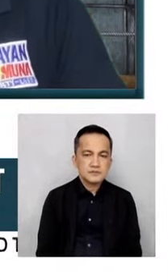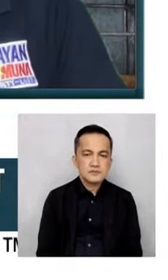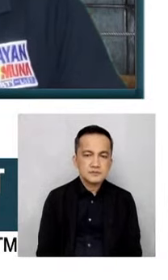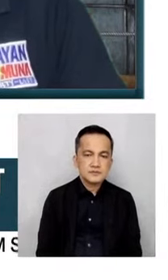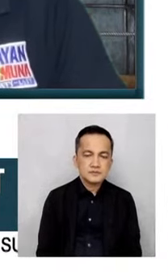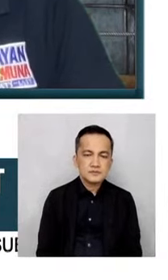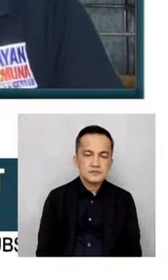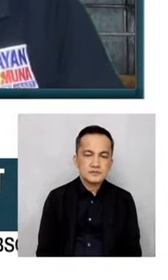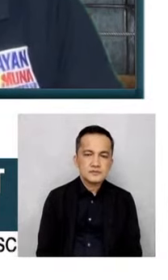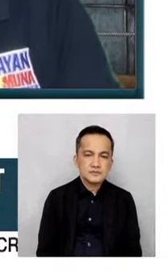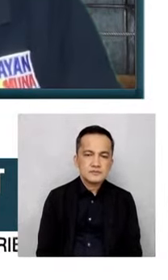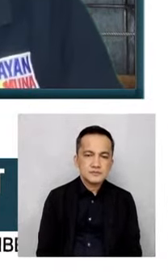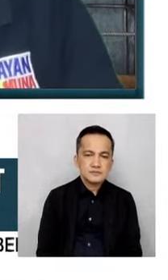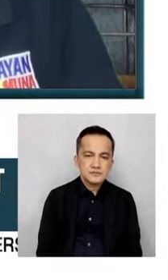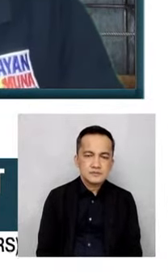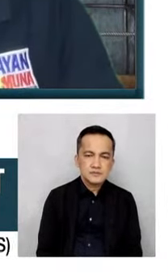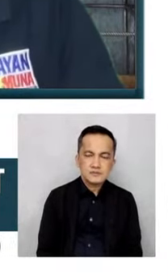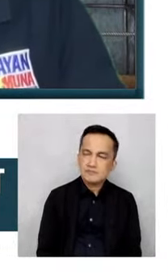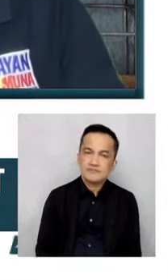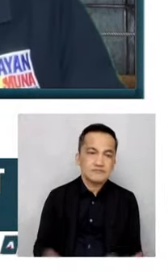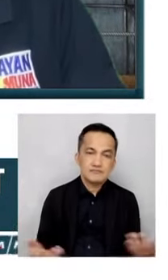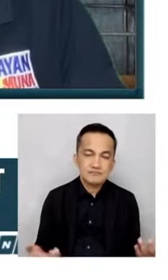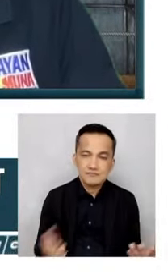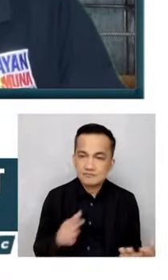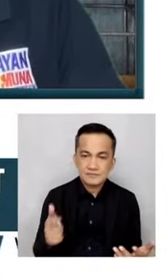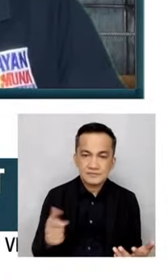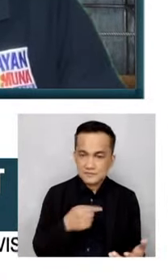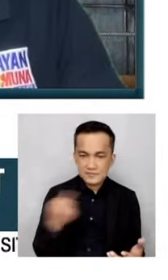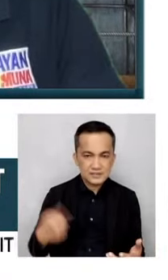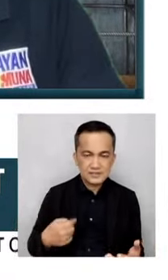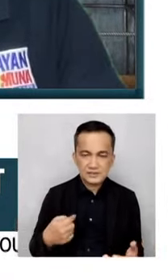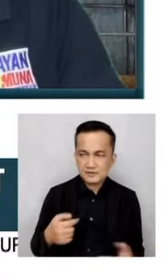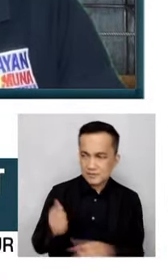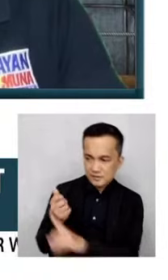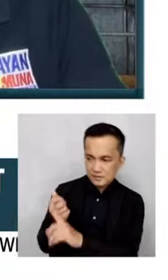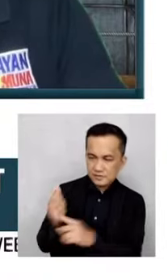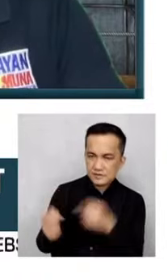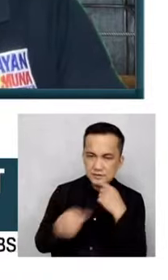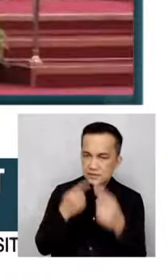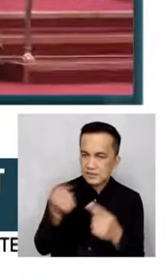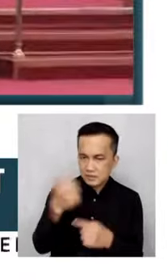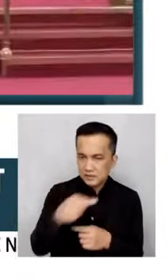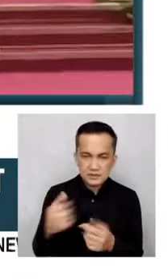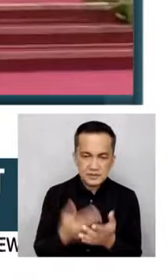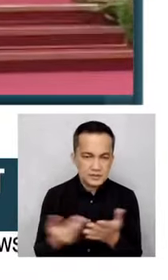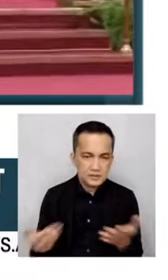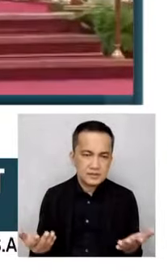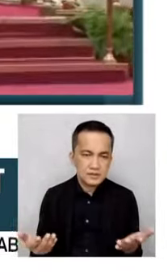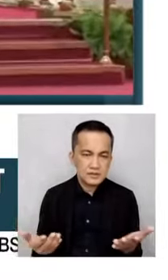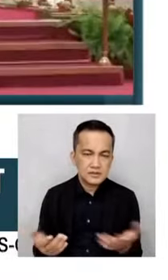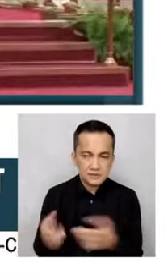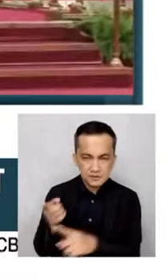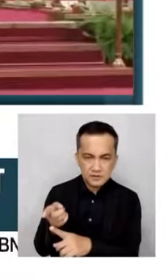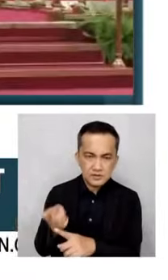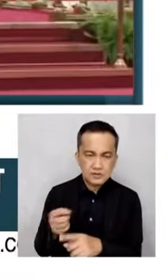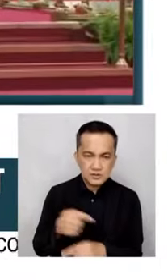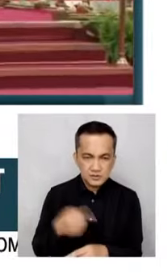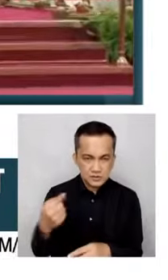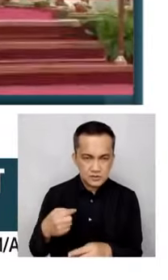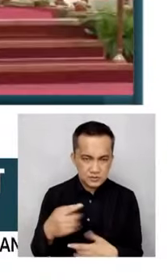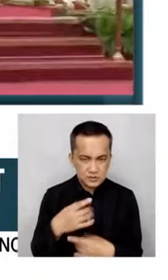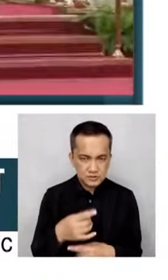Well, China can say say anything it wants. As long as if there will be Chinese interest